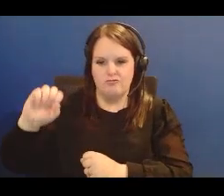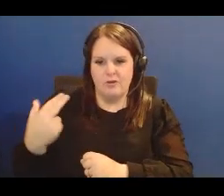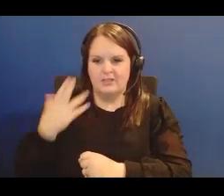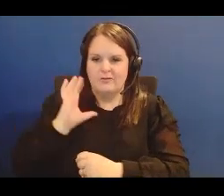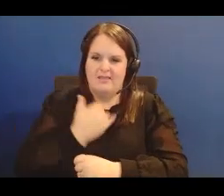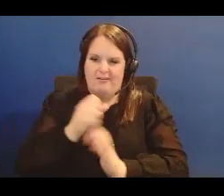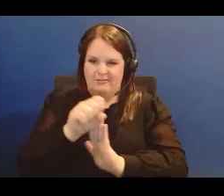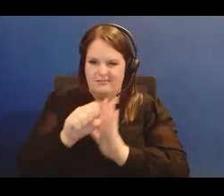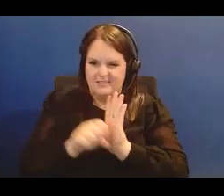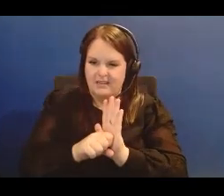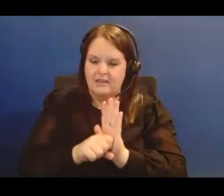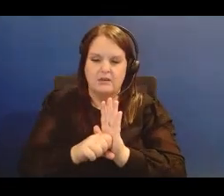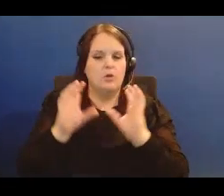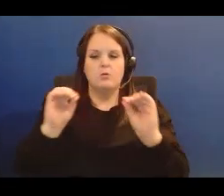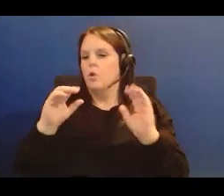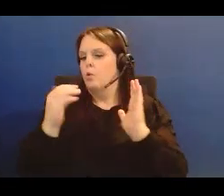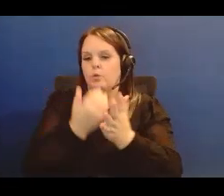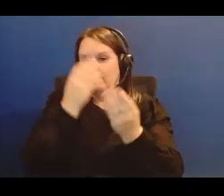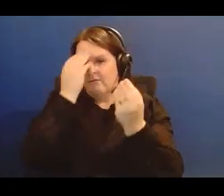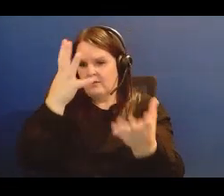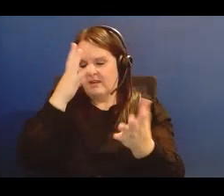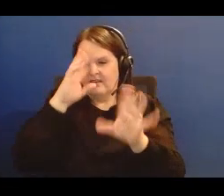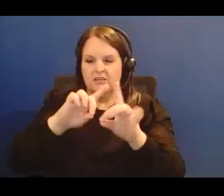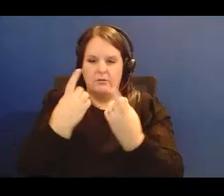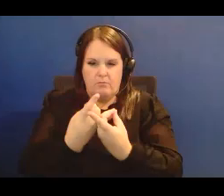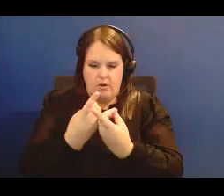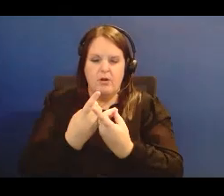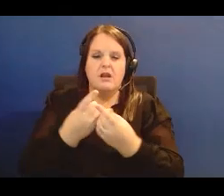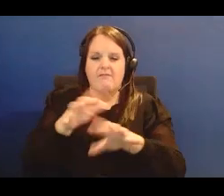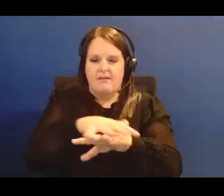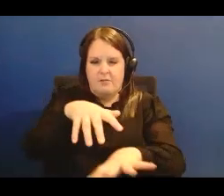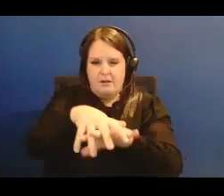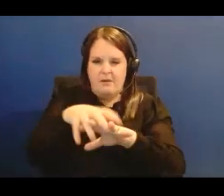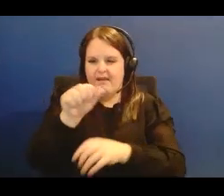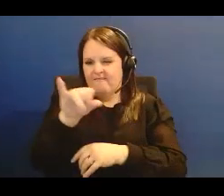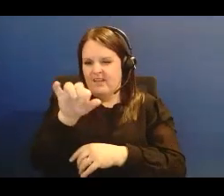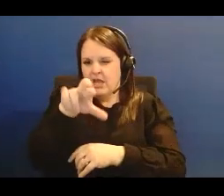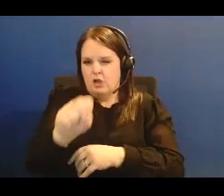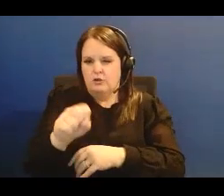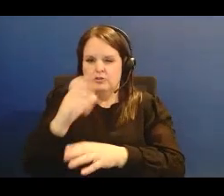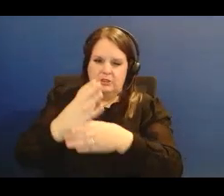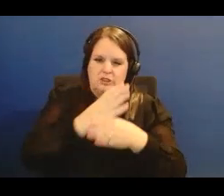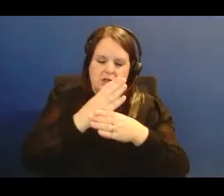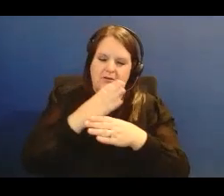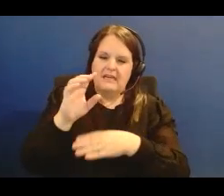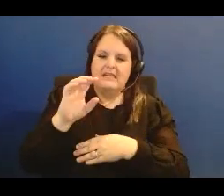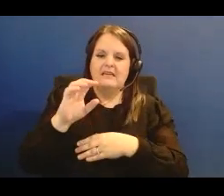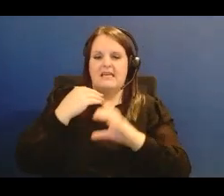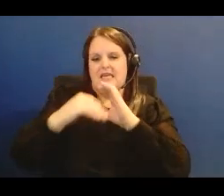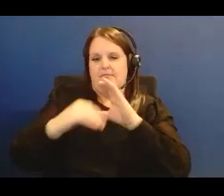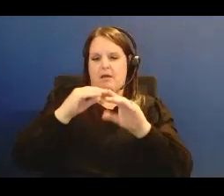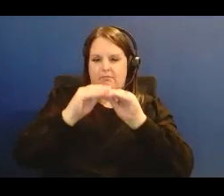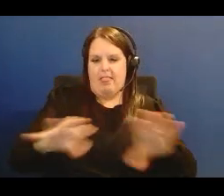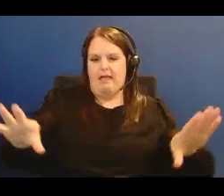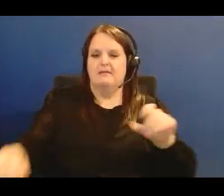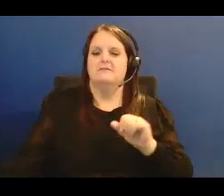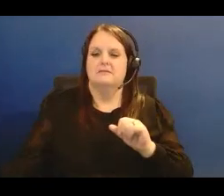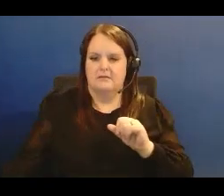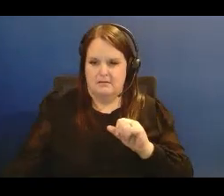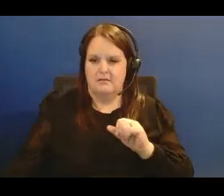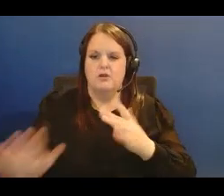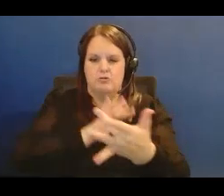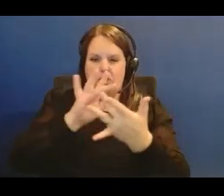sourced information from the Department of Native American Affairs, resharing in an e-blast to the